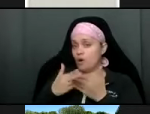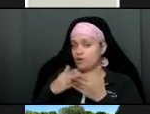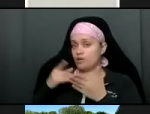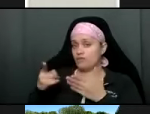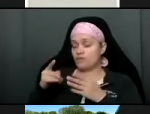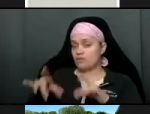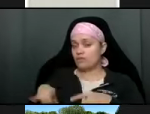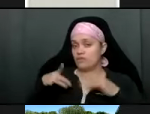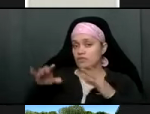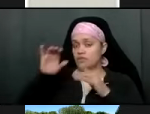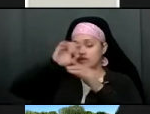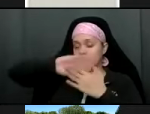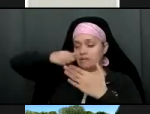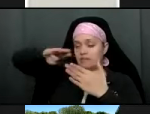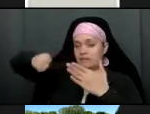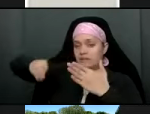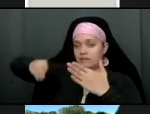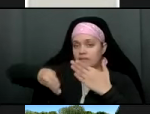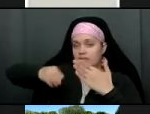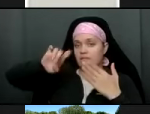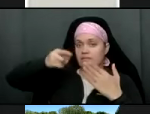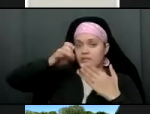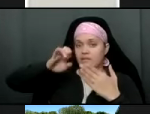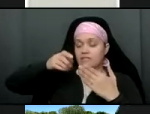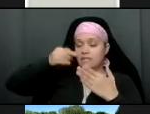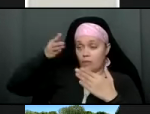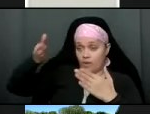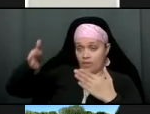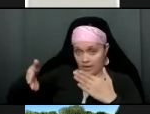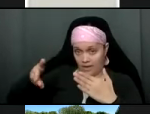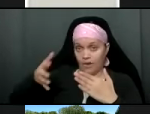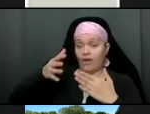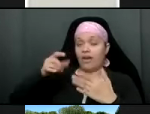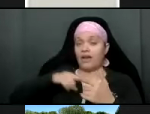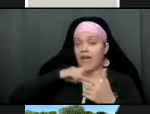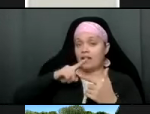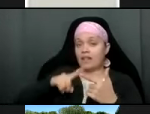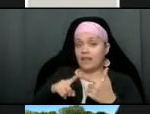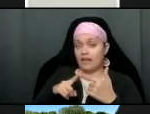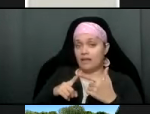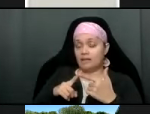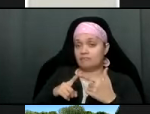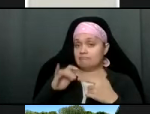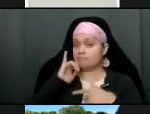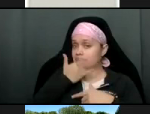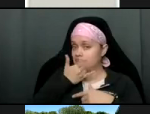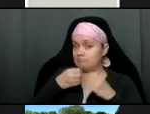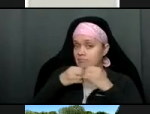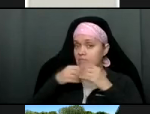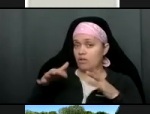Australian coastline. They were there, and then, oops, lost track